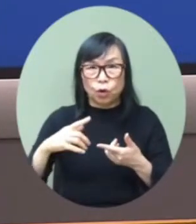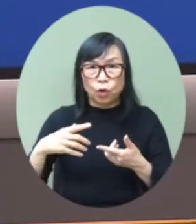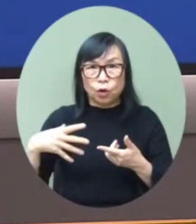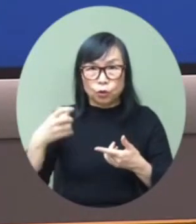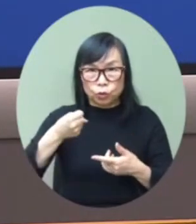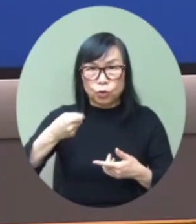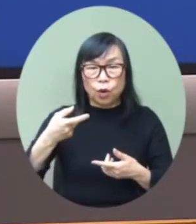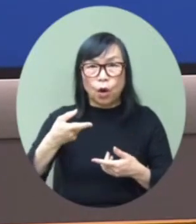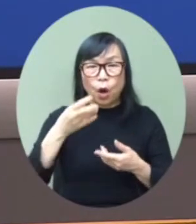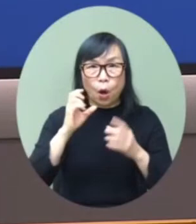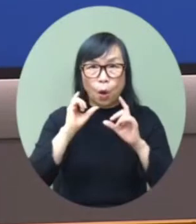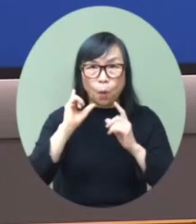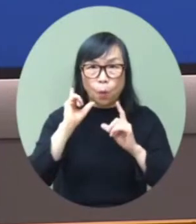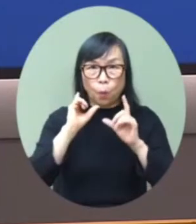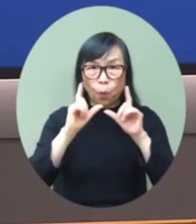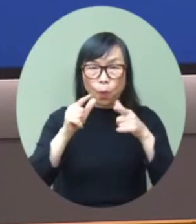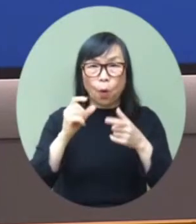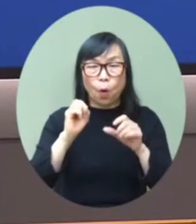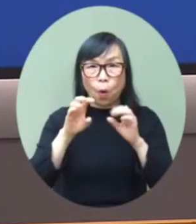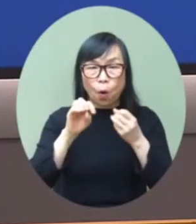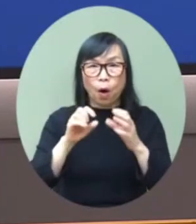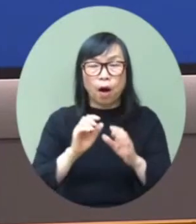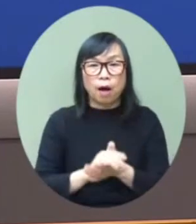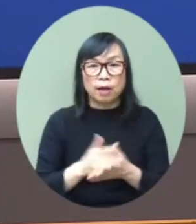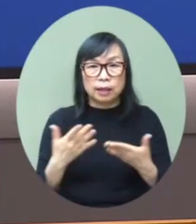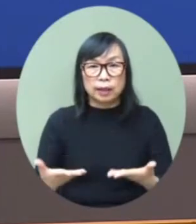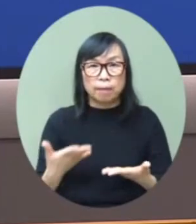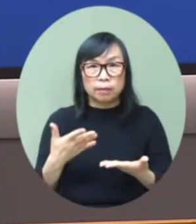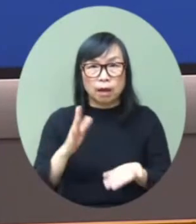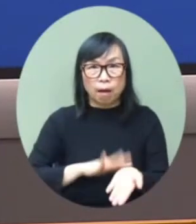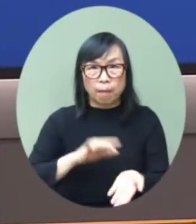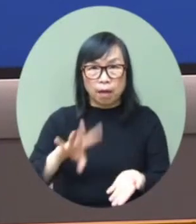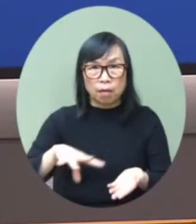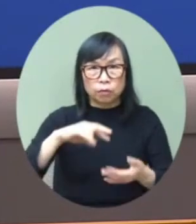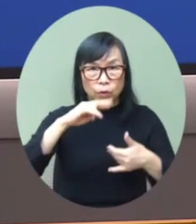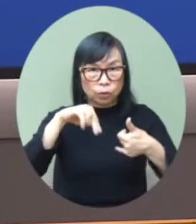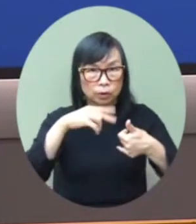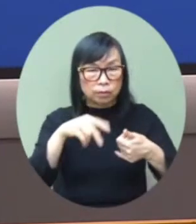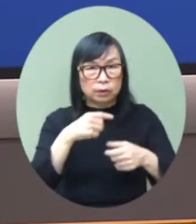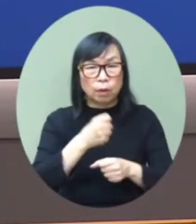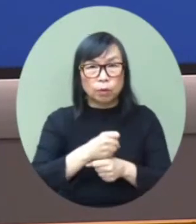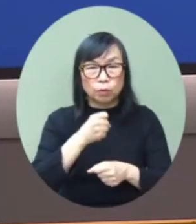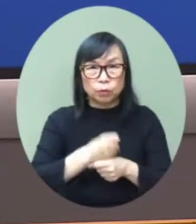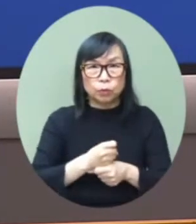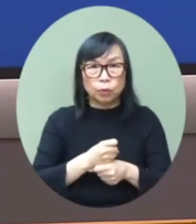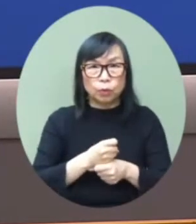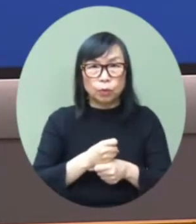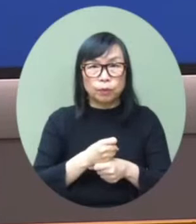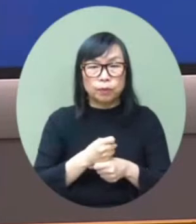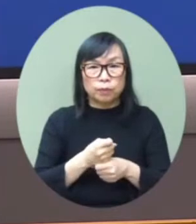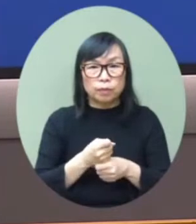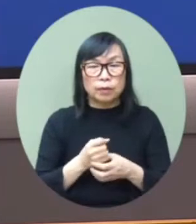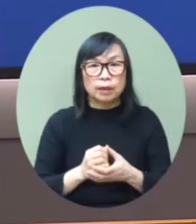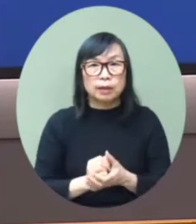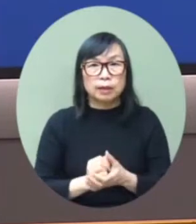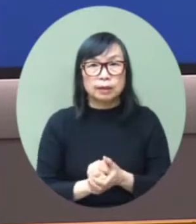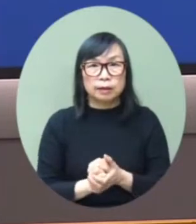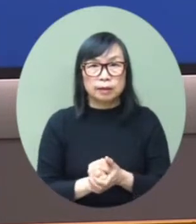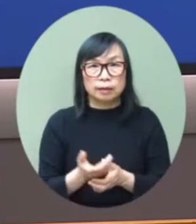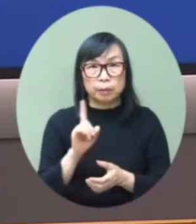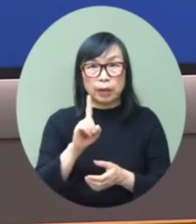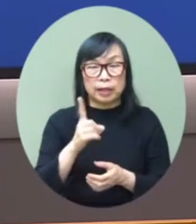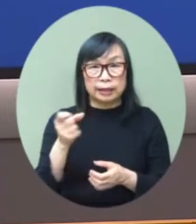Health as well as two directors, we're here to report to you about our work on testing.